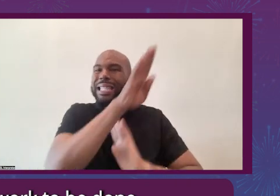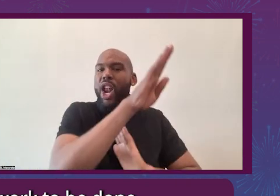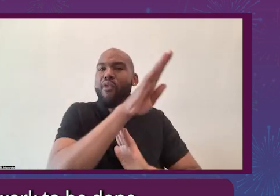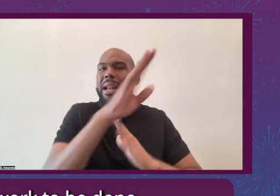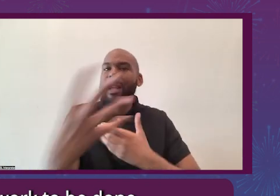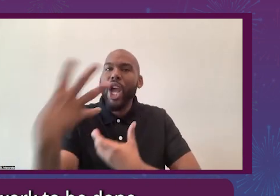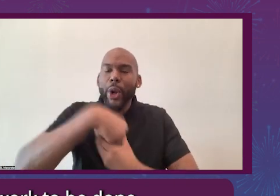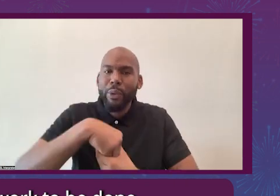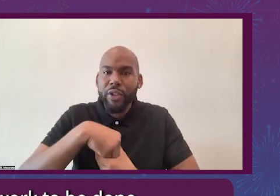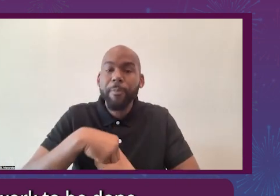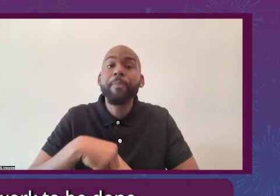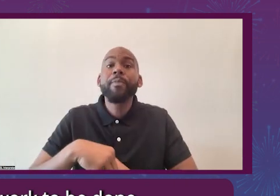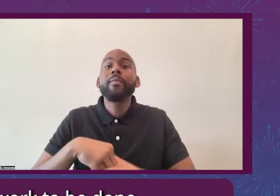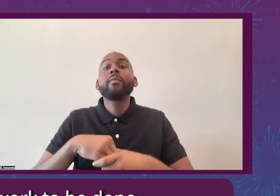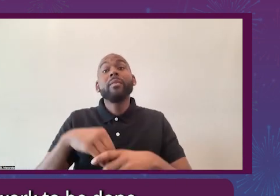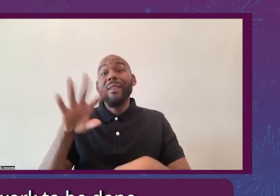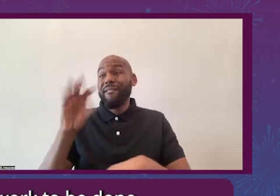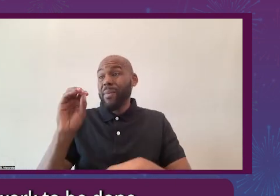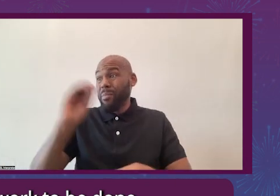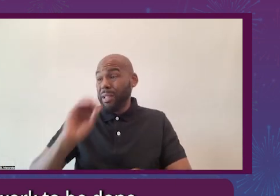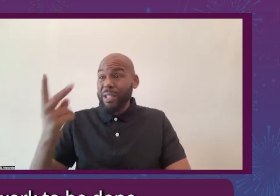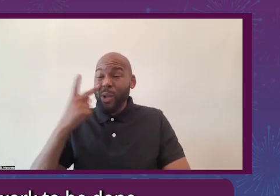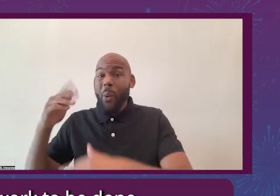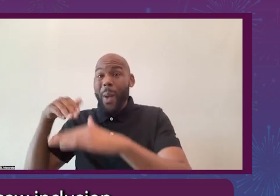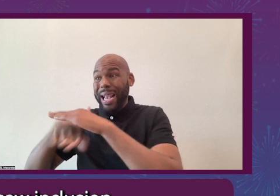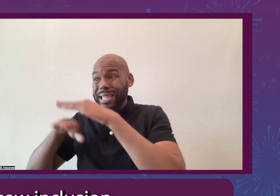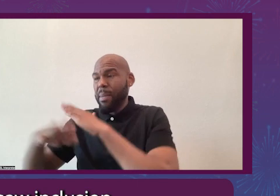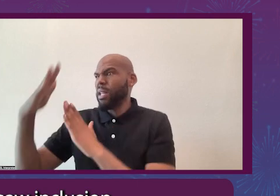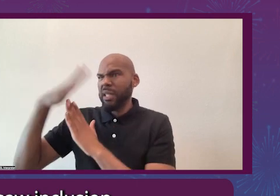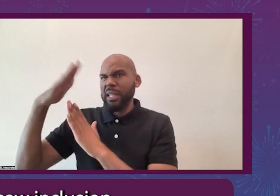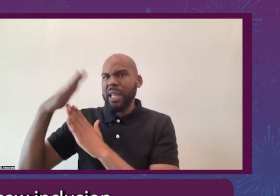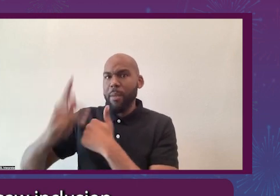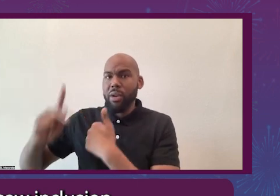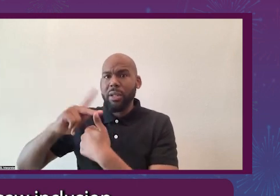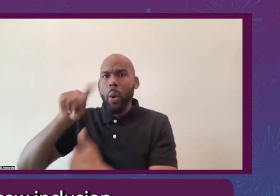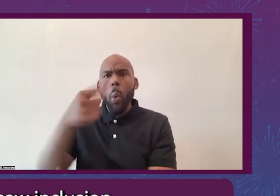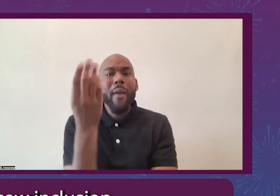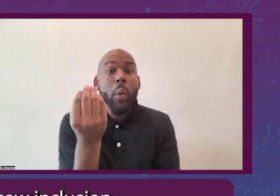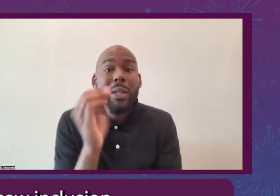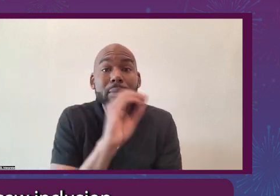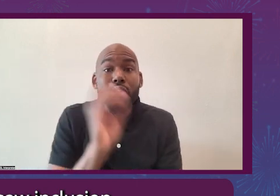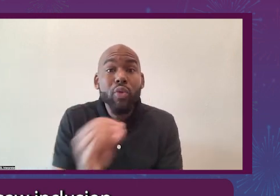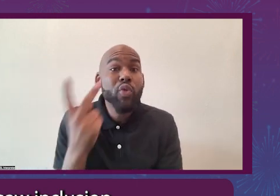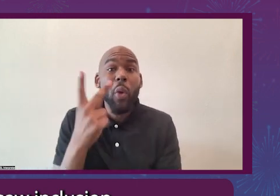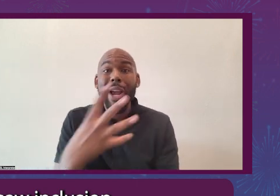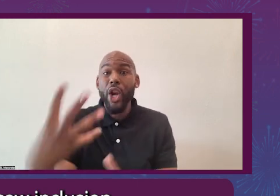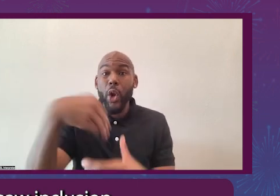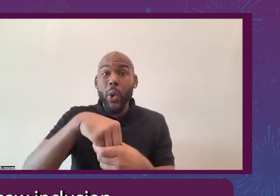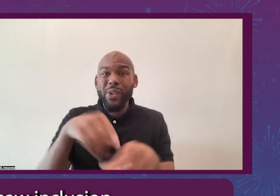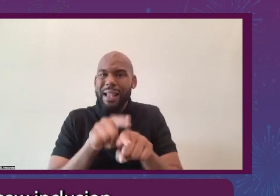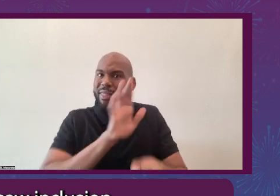accelerating inclusion. While 50% saw accessibility as their top priority, only 14%